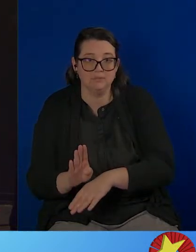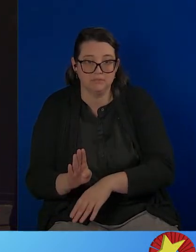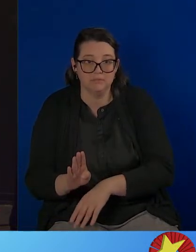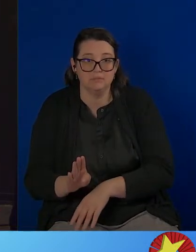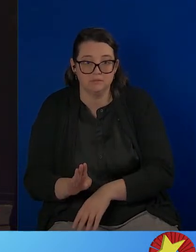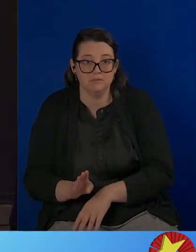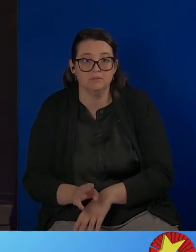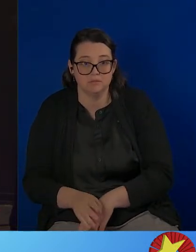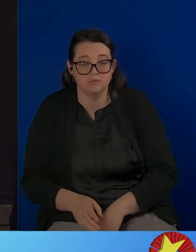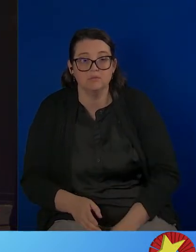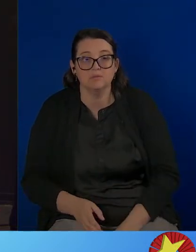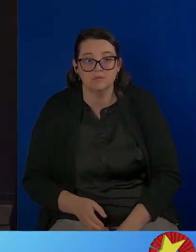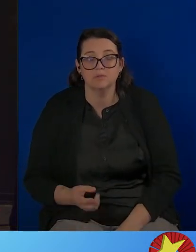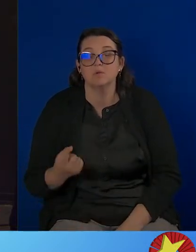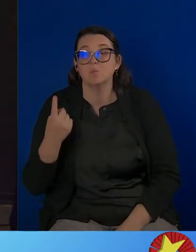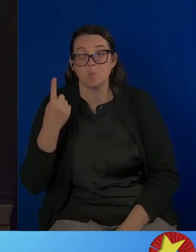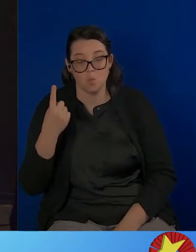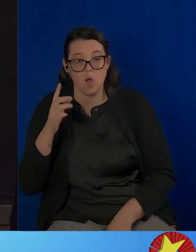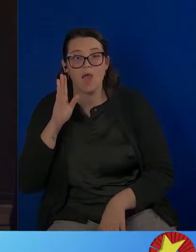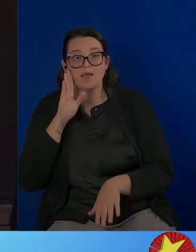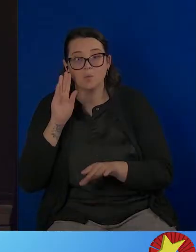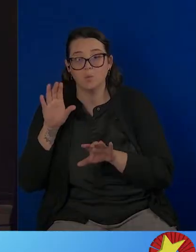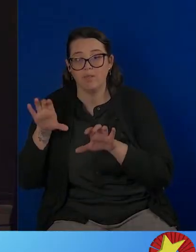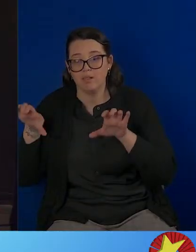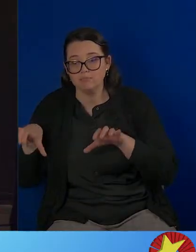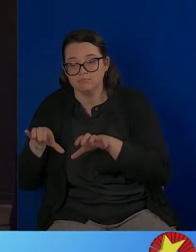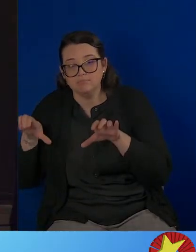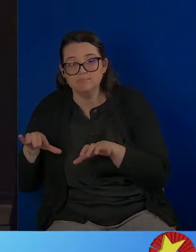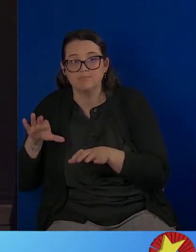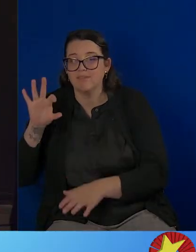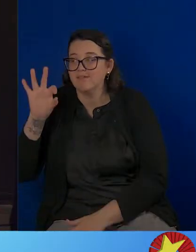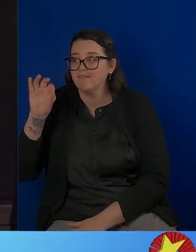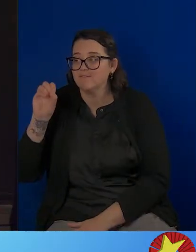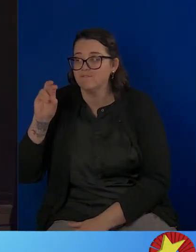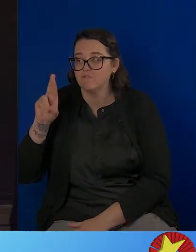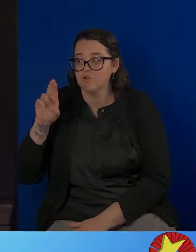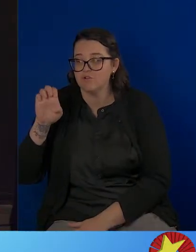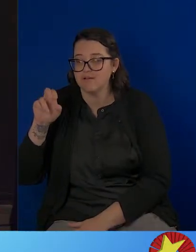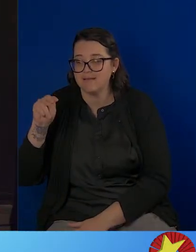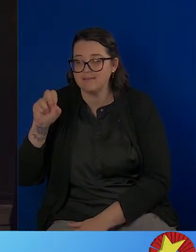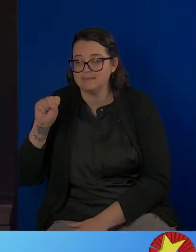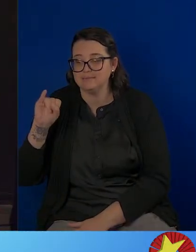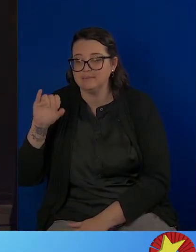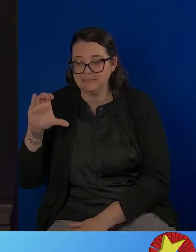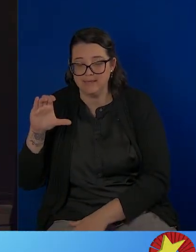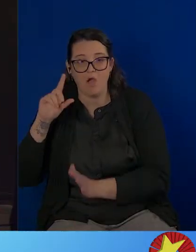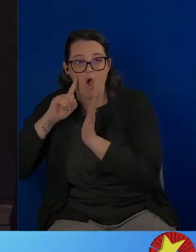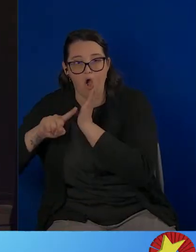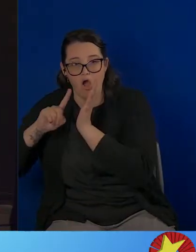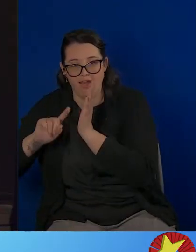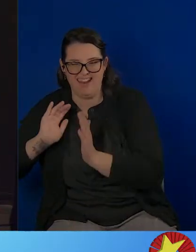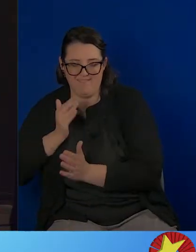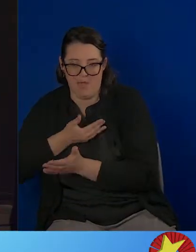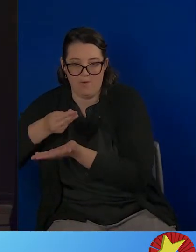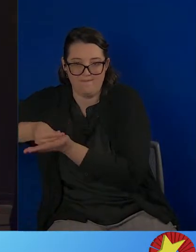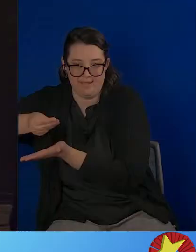one of whom is conducting a forensic audit of our finances, and the second is